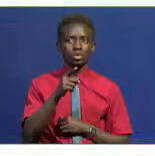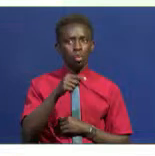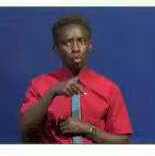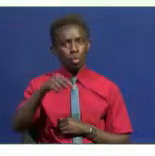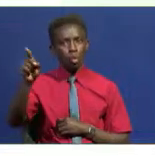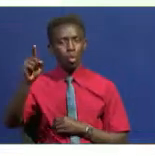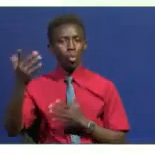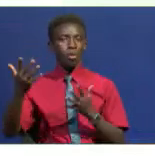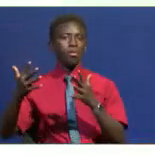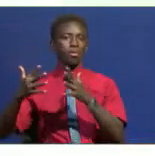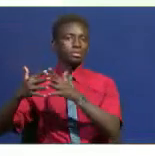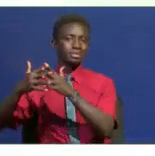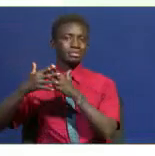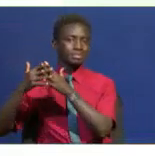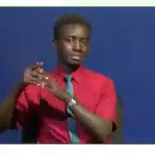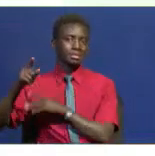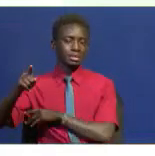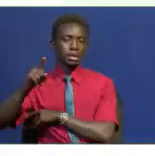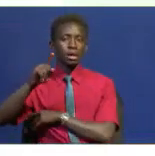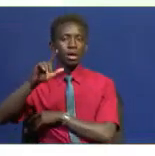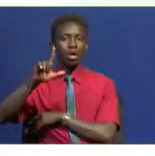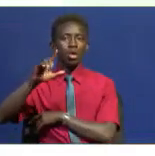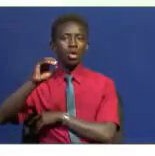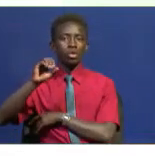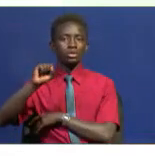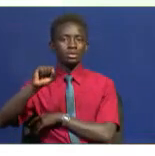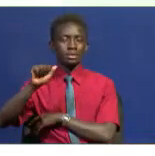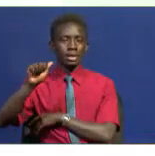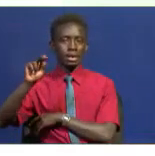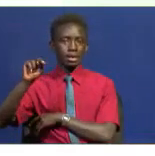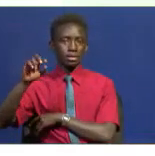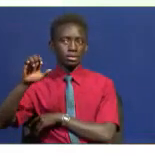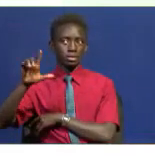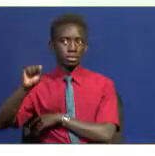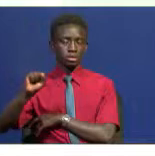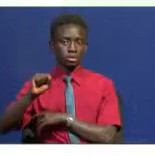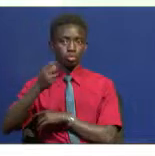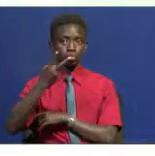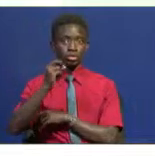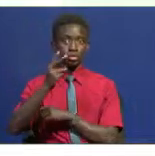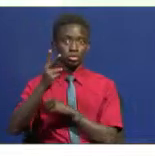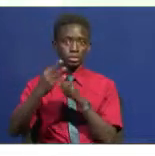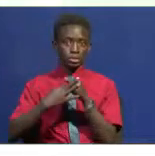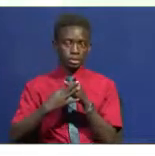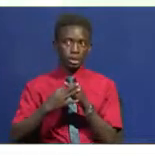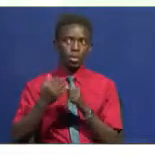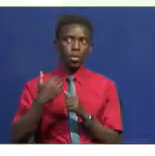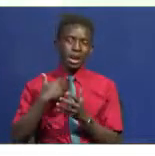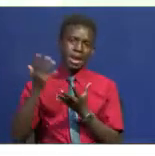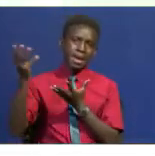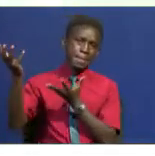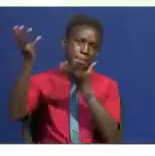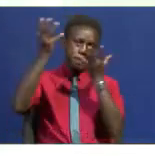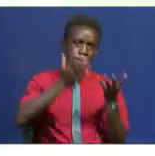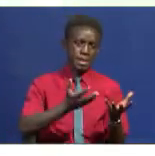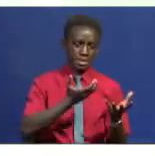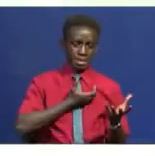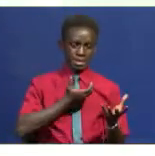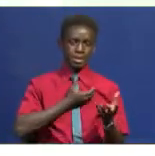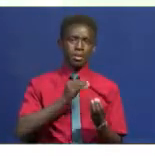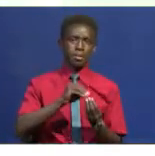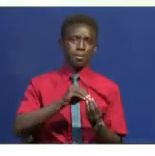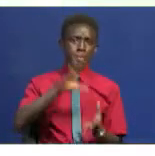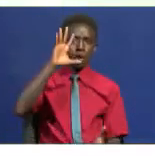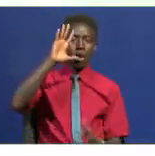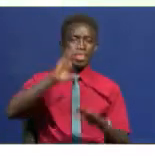USA in Los Angeles 2028 and come with more medals than the team